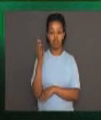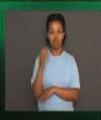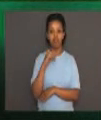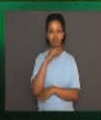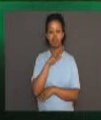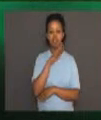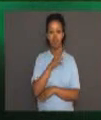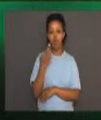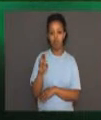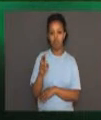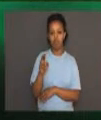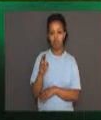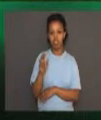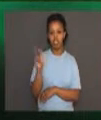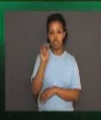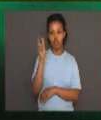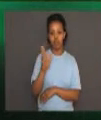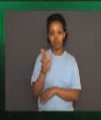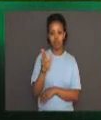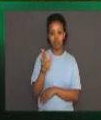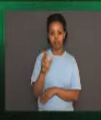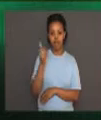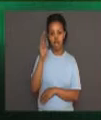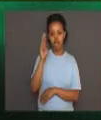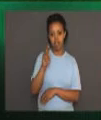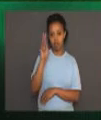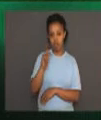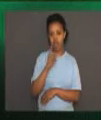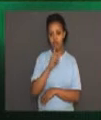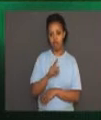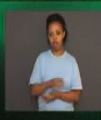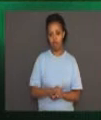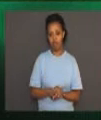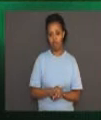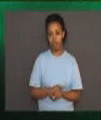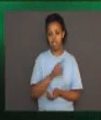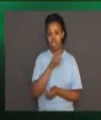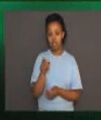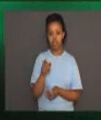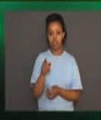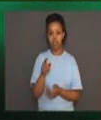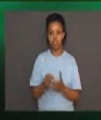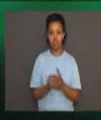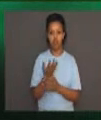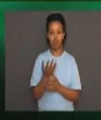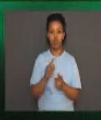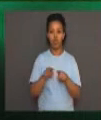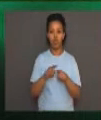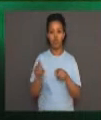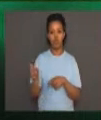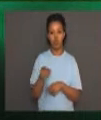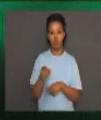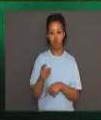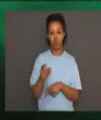pig or wild boar species. They have been bred to many